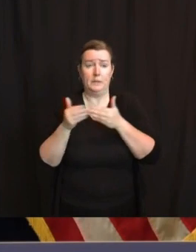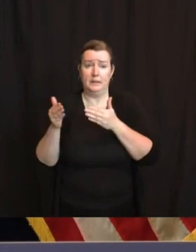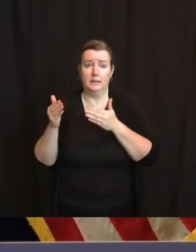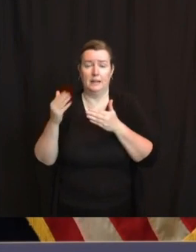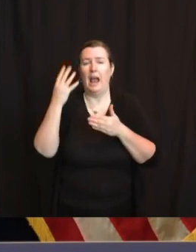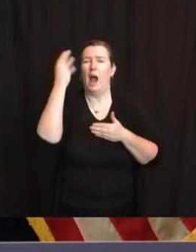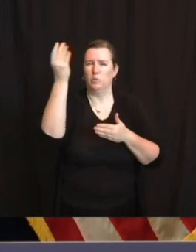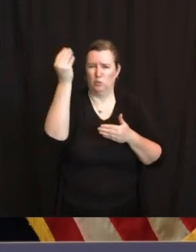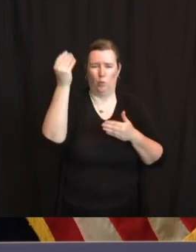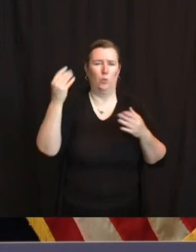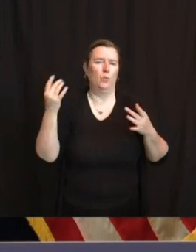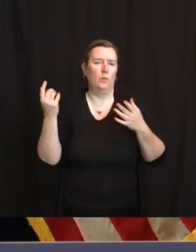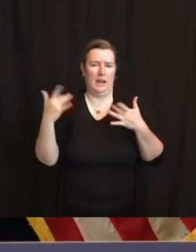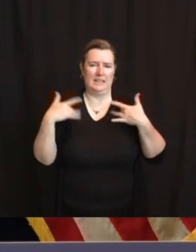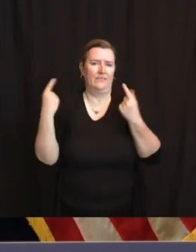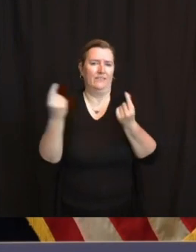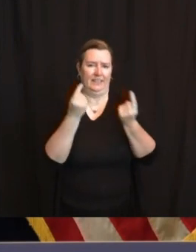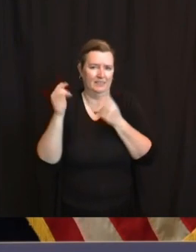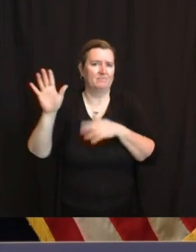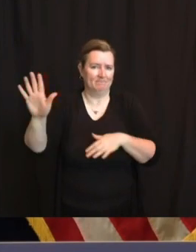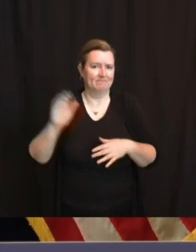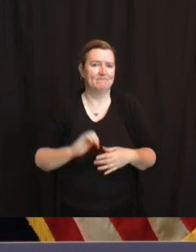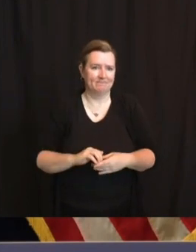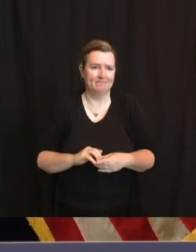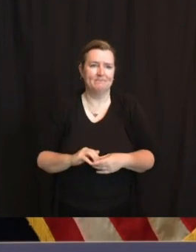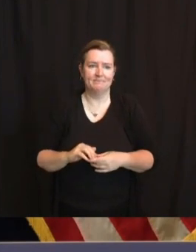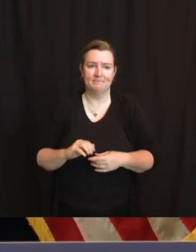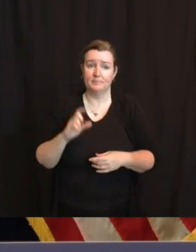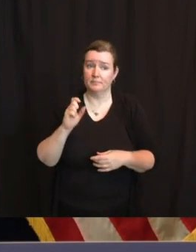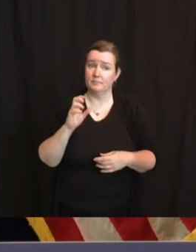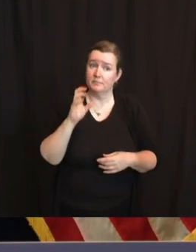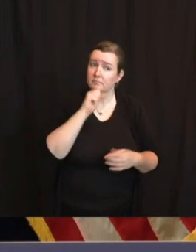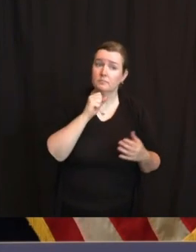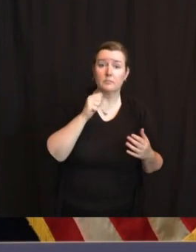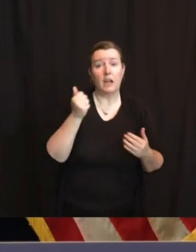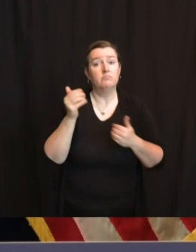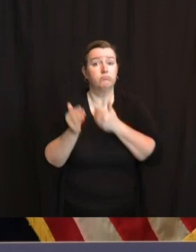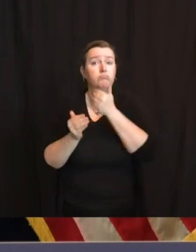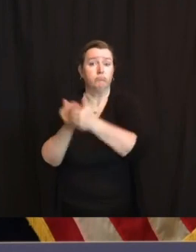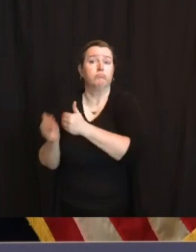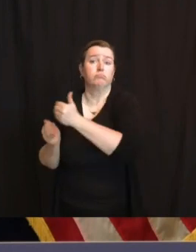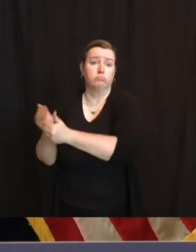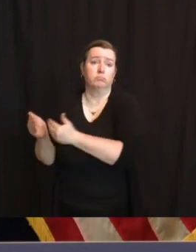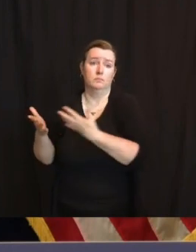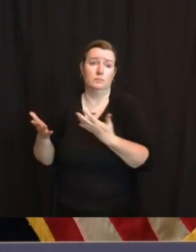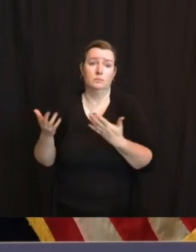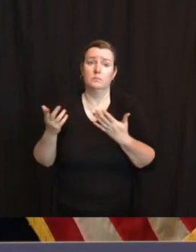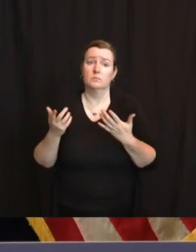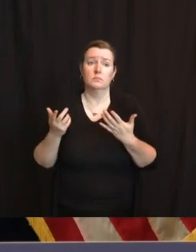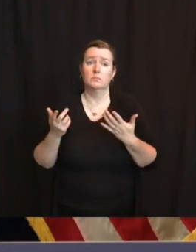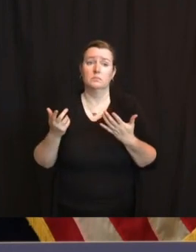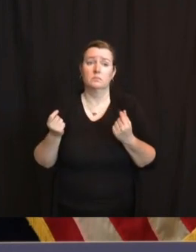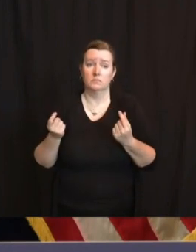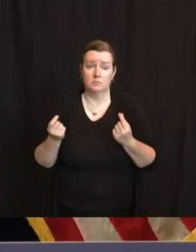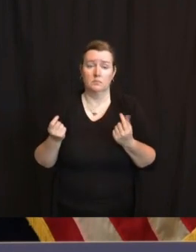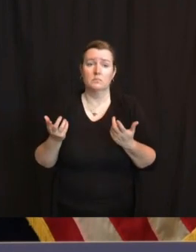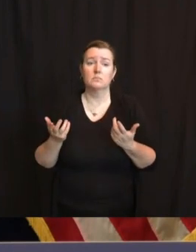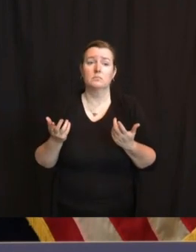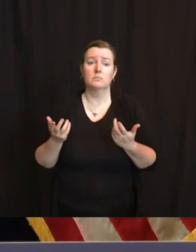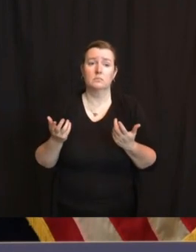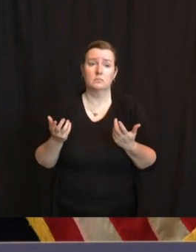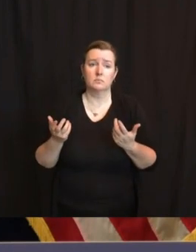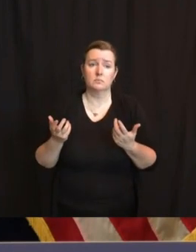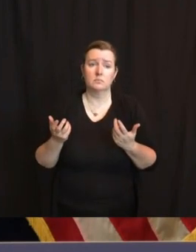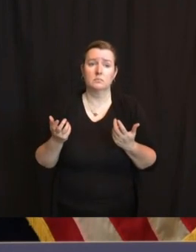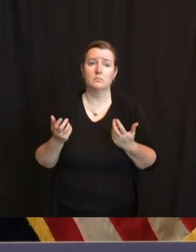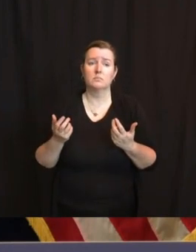activities. So you should assume that other steps to come, the sooner, the list of the steps that'll be sooner